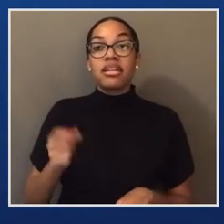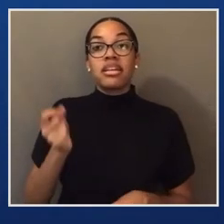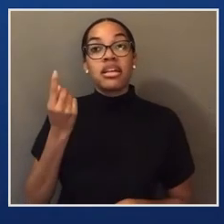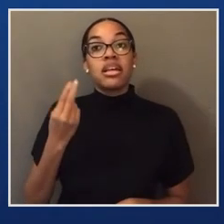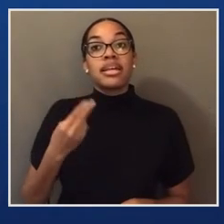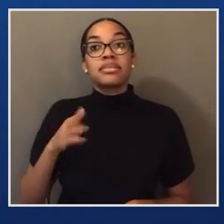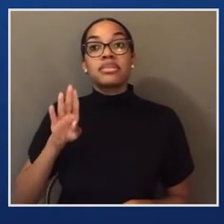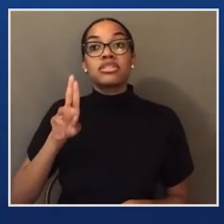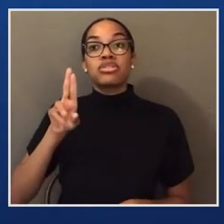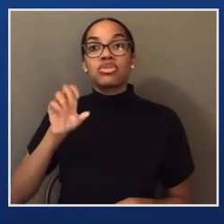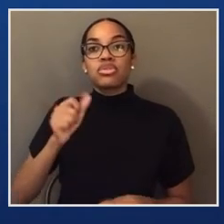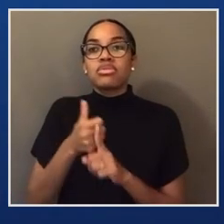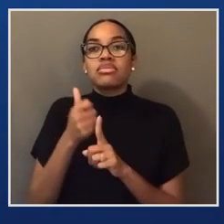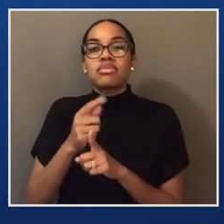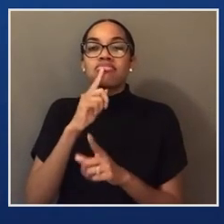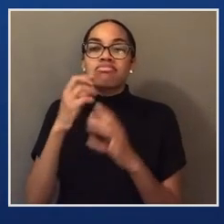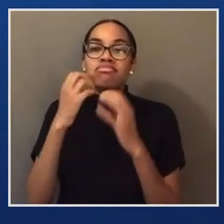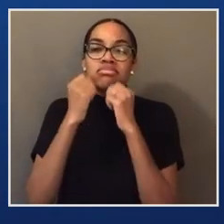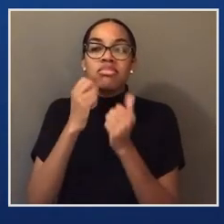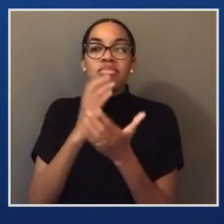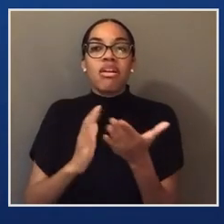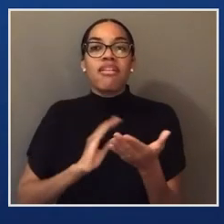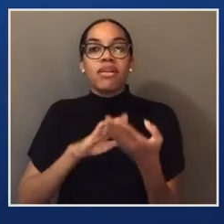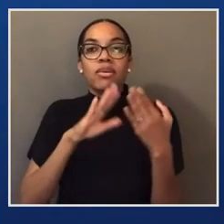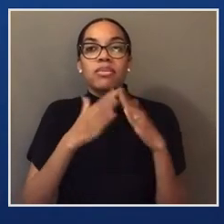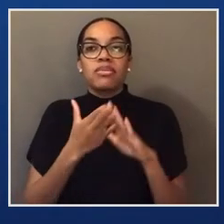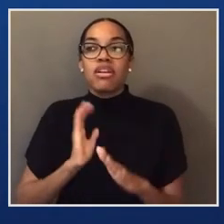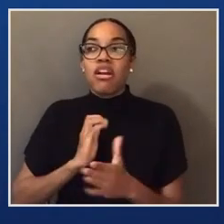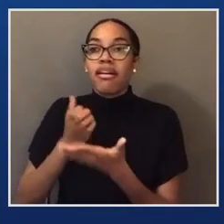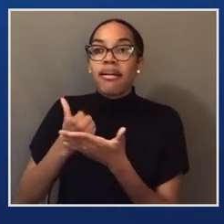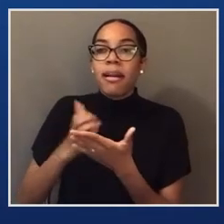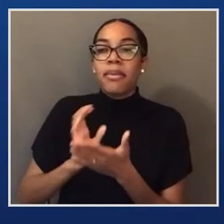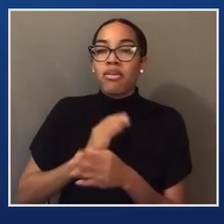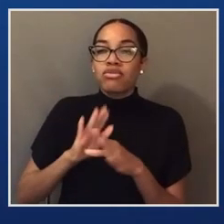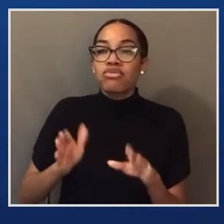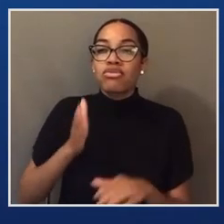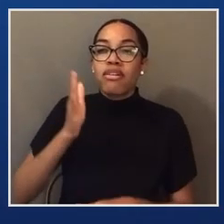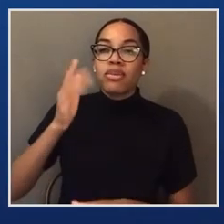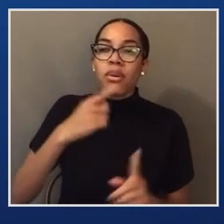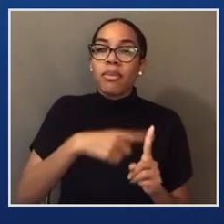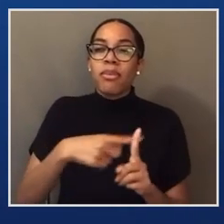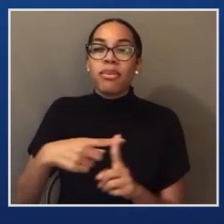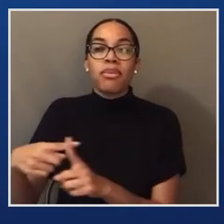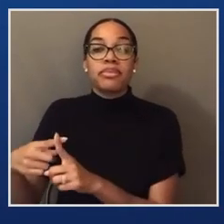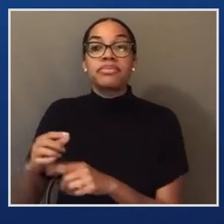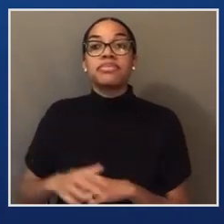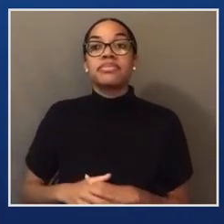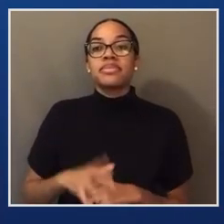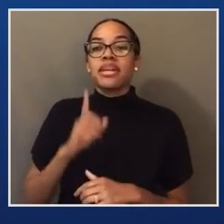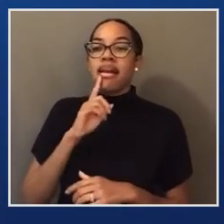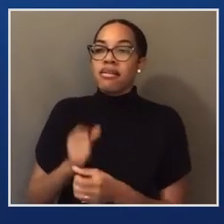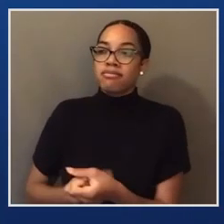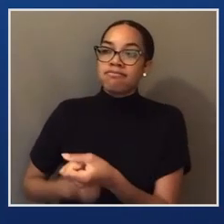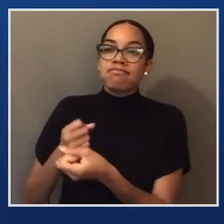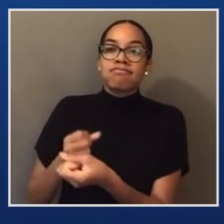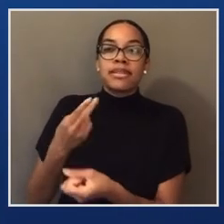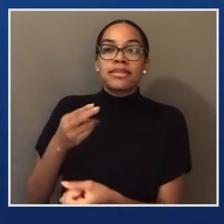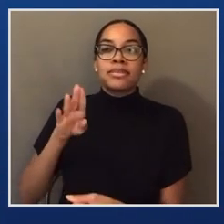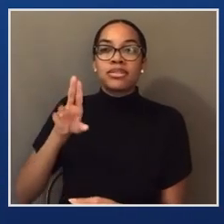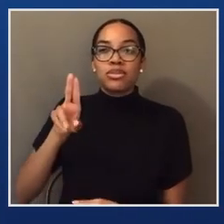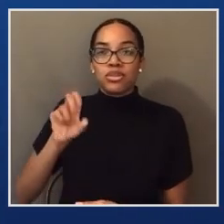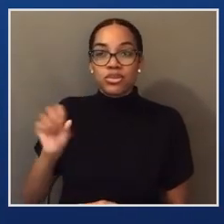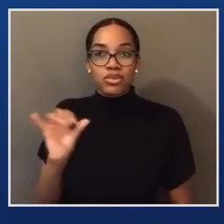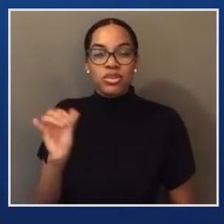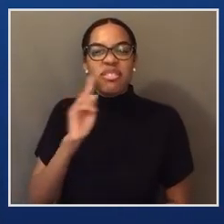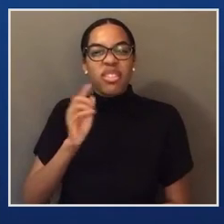our children's future. I am committed to ensuring their success now and into the future. This election, I hope that you will have a plan